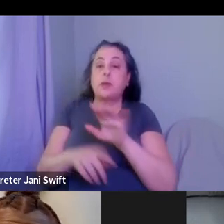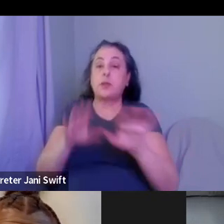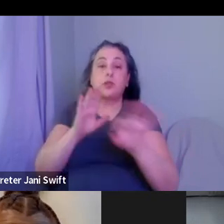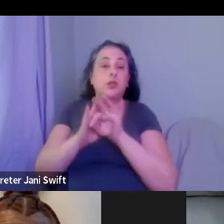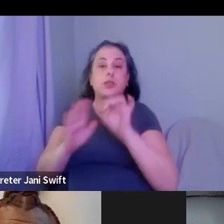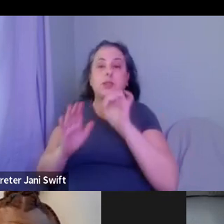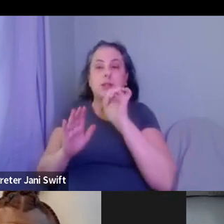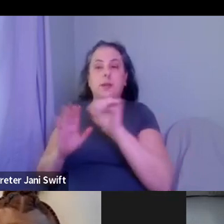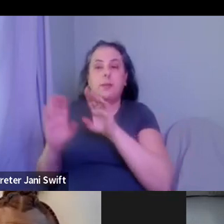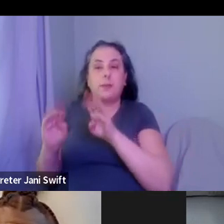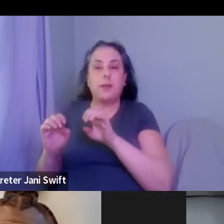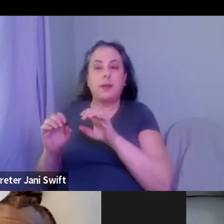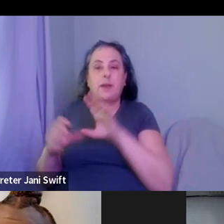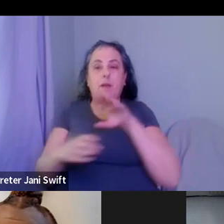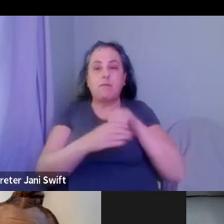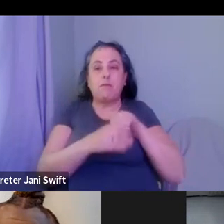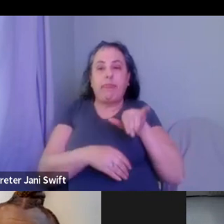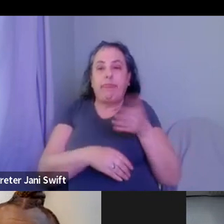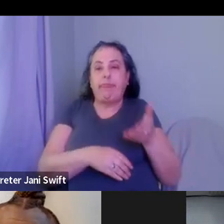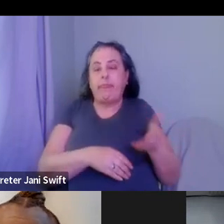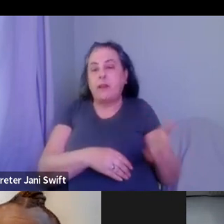not to be a part of